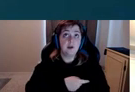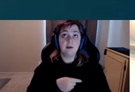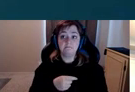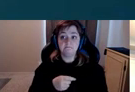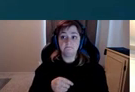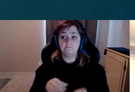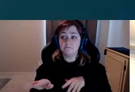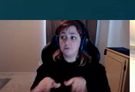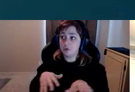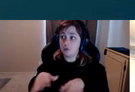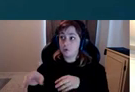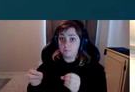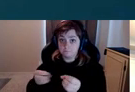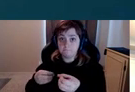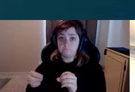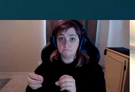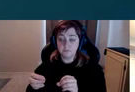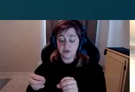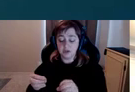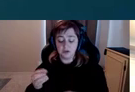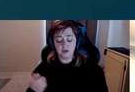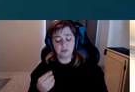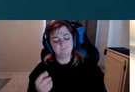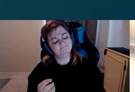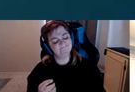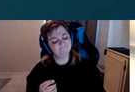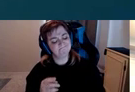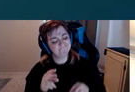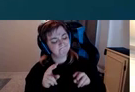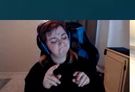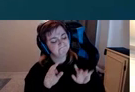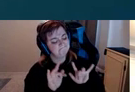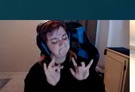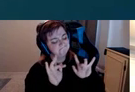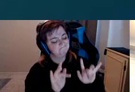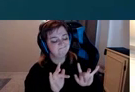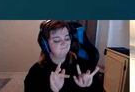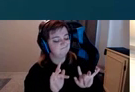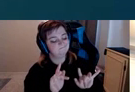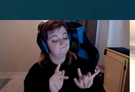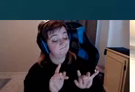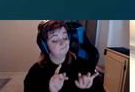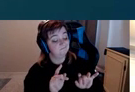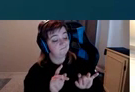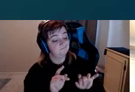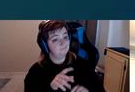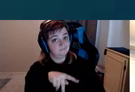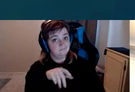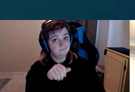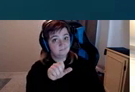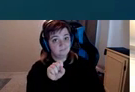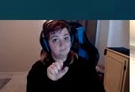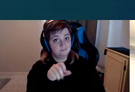someone in that office felt sorry for him and said, you're never going to get your passport back. You're not getting